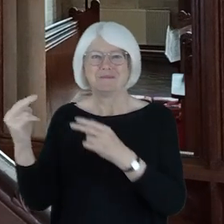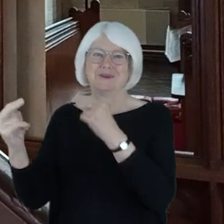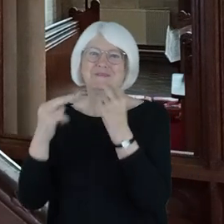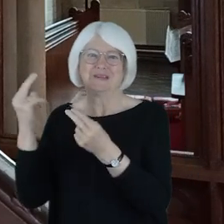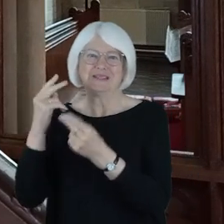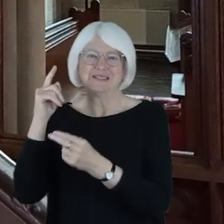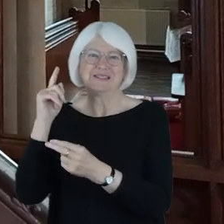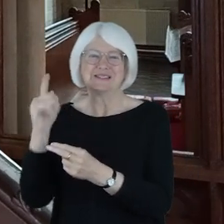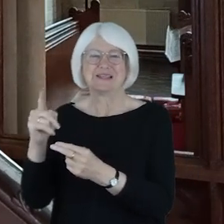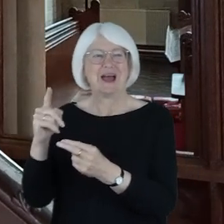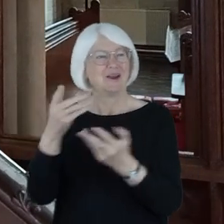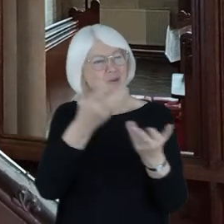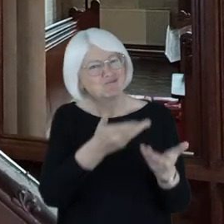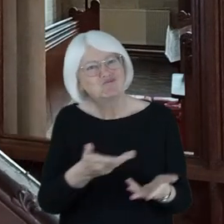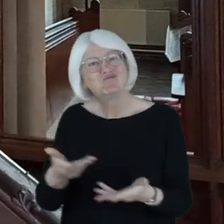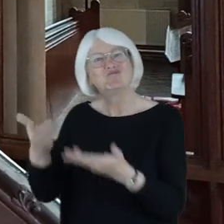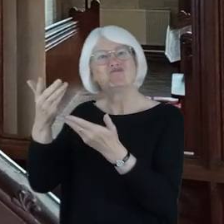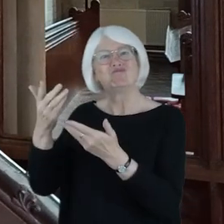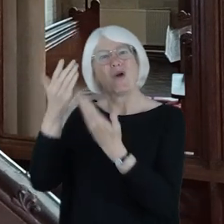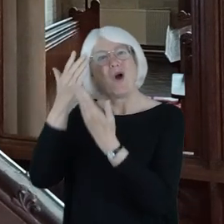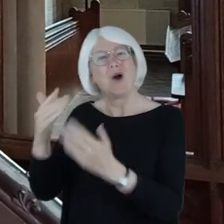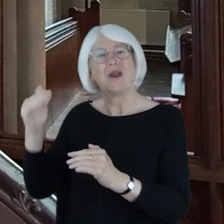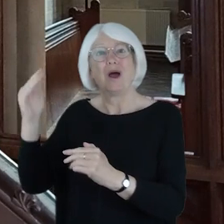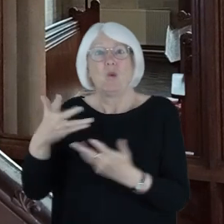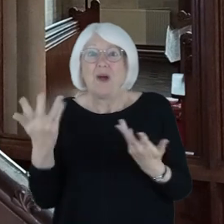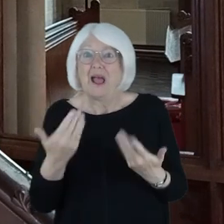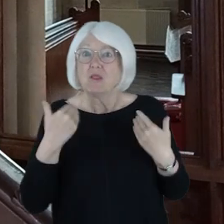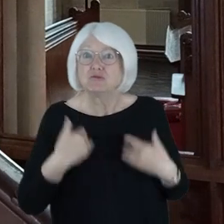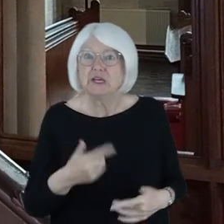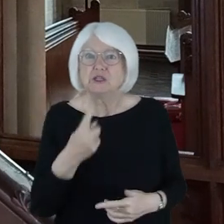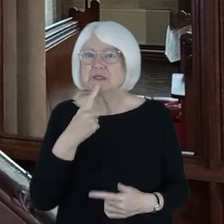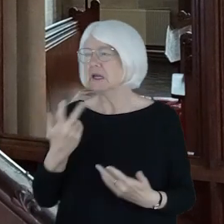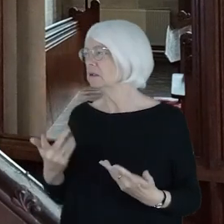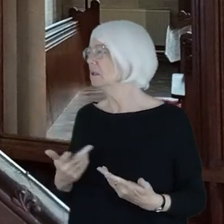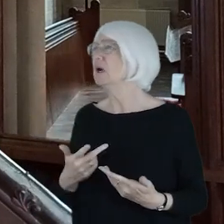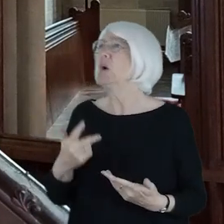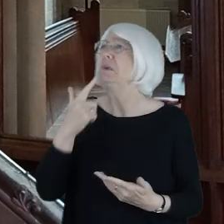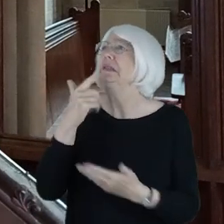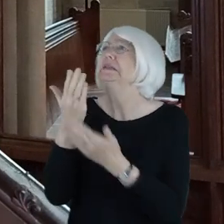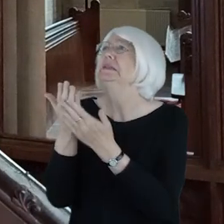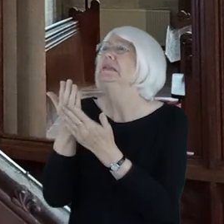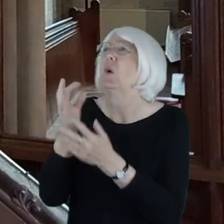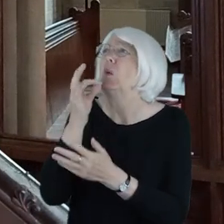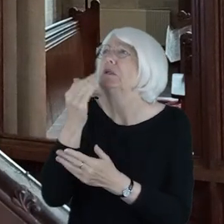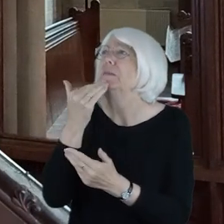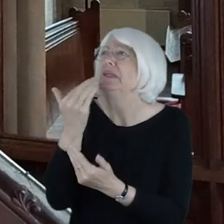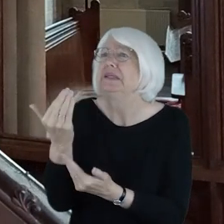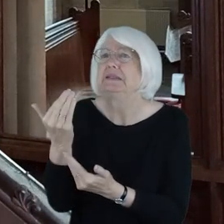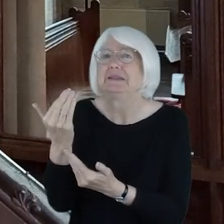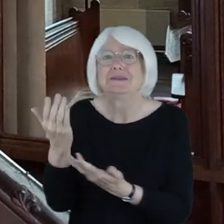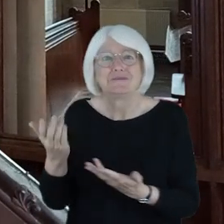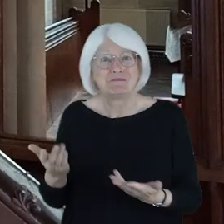and instilled in places of honour, where the rich might find themselves asking for even a drop of